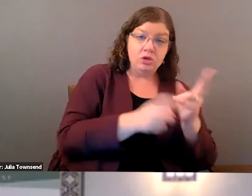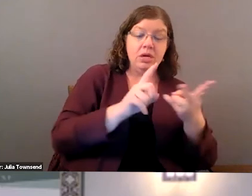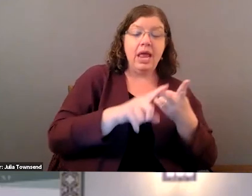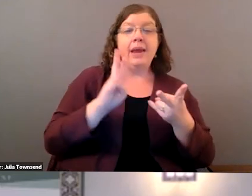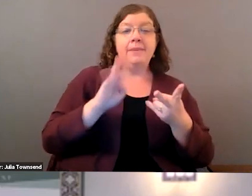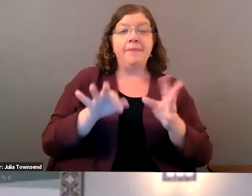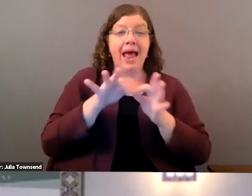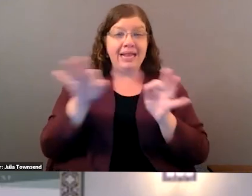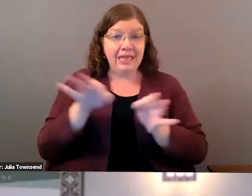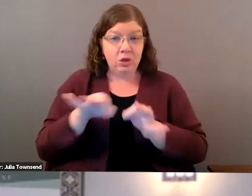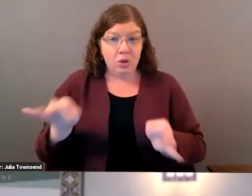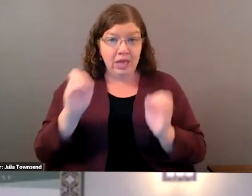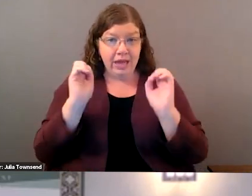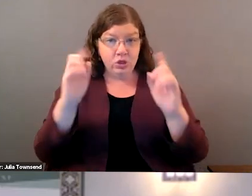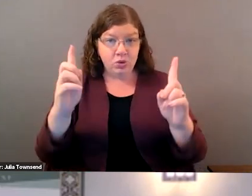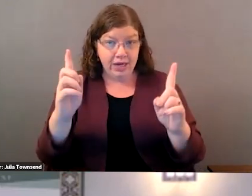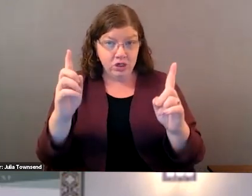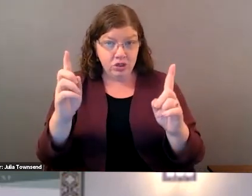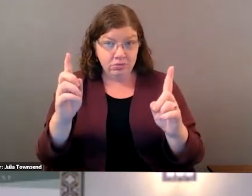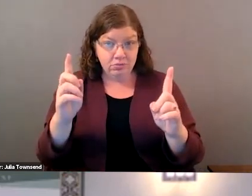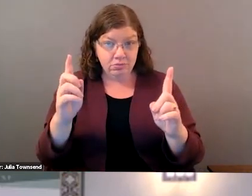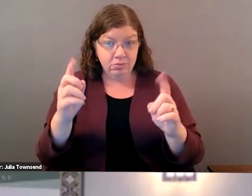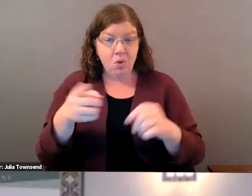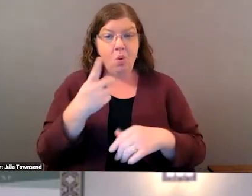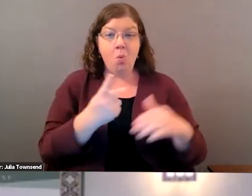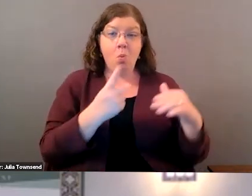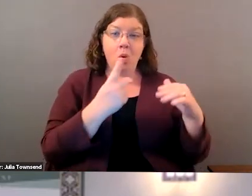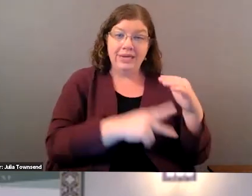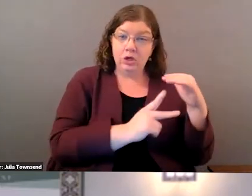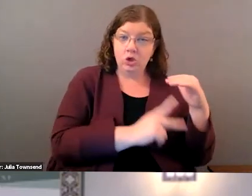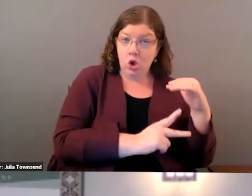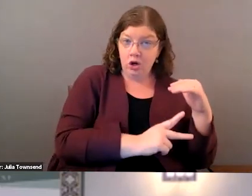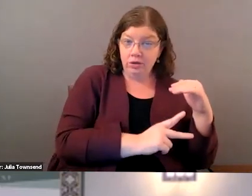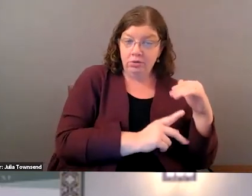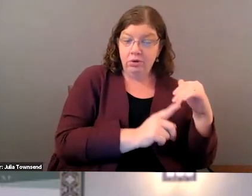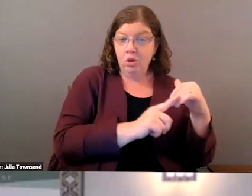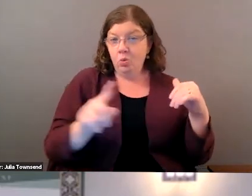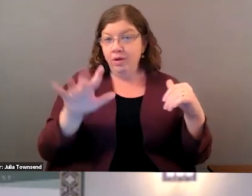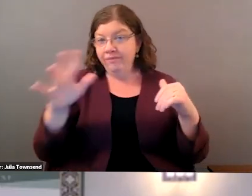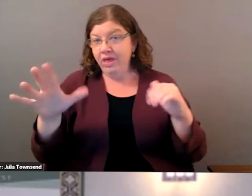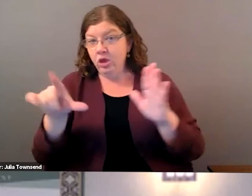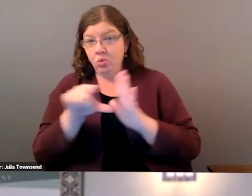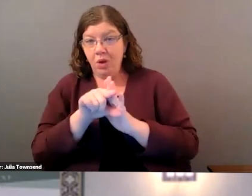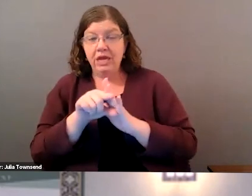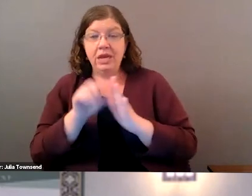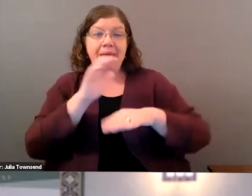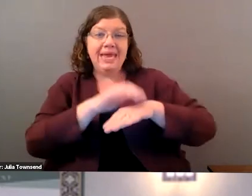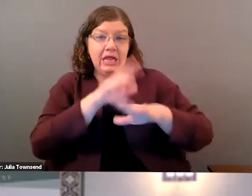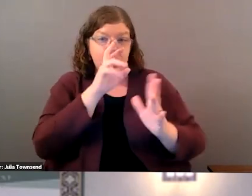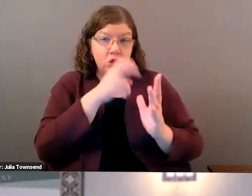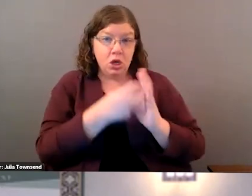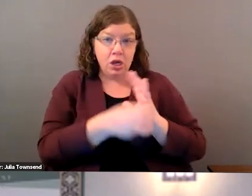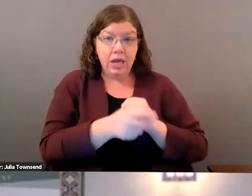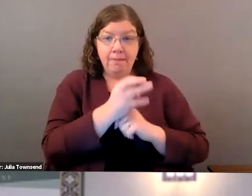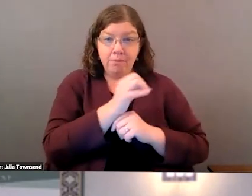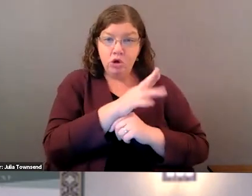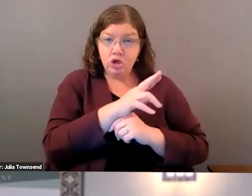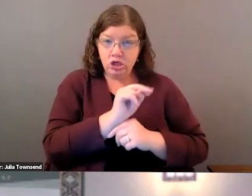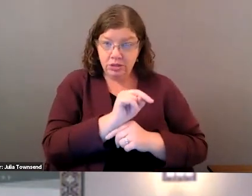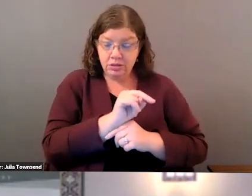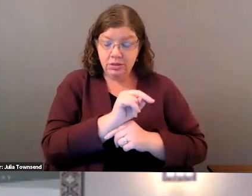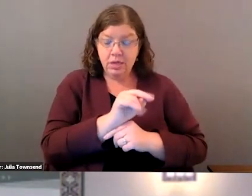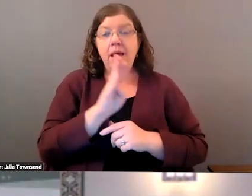bilingual education. 1 kindergarten through 5th grade to be an English immersion and